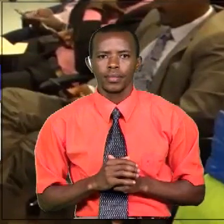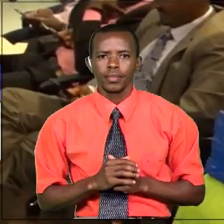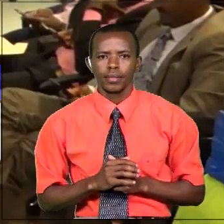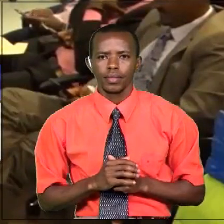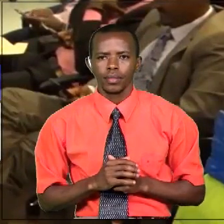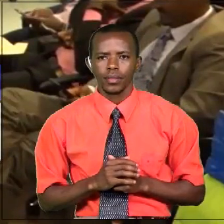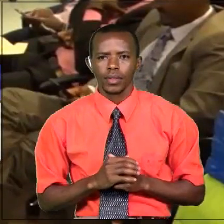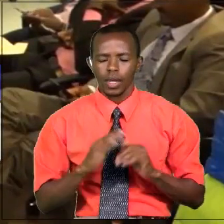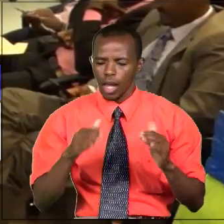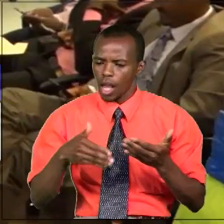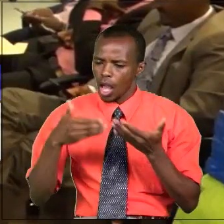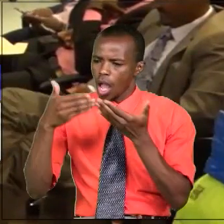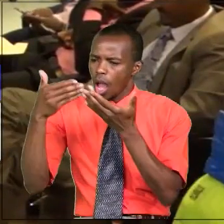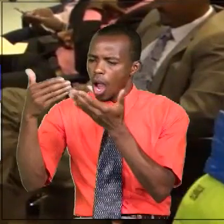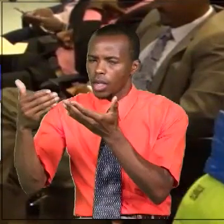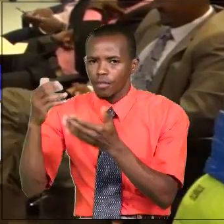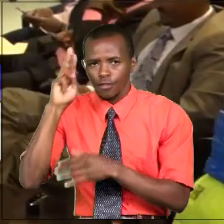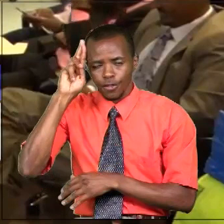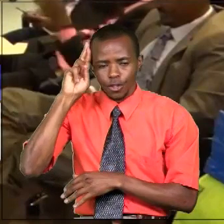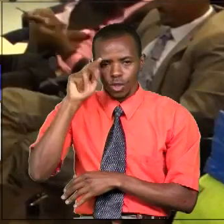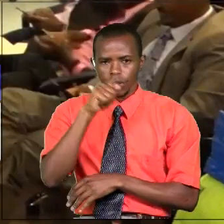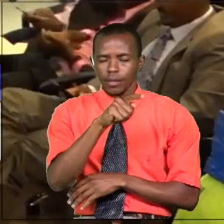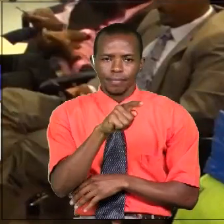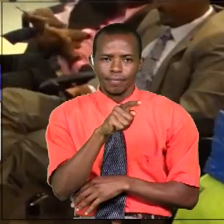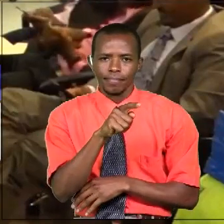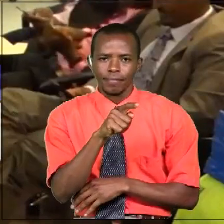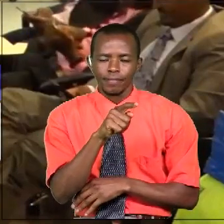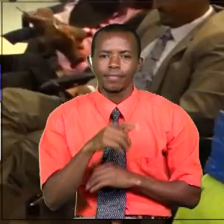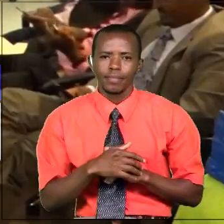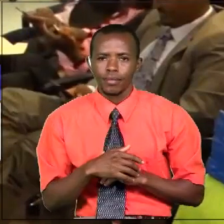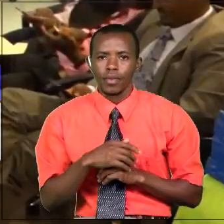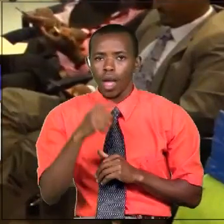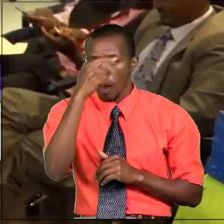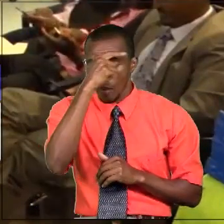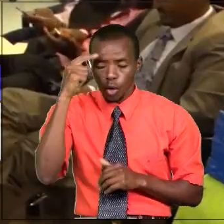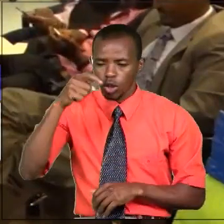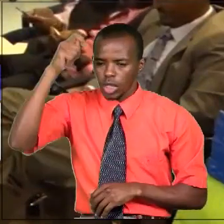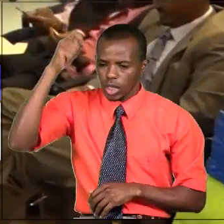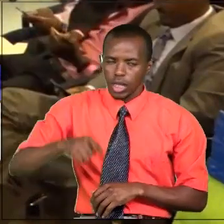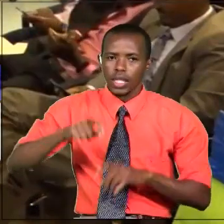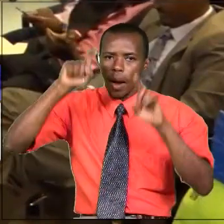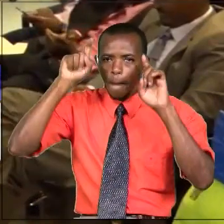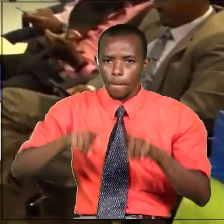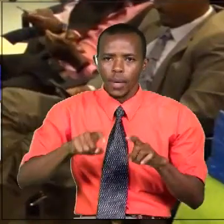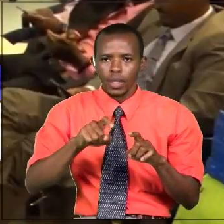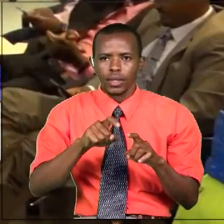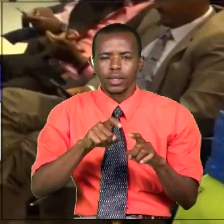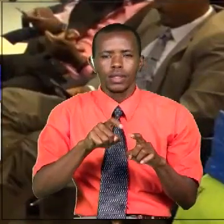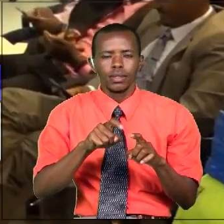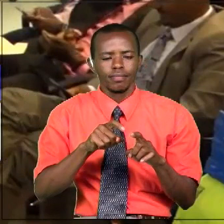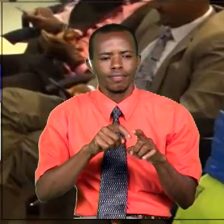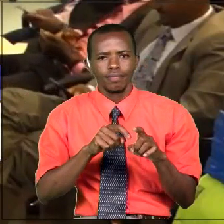And I submit, my lord, my ladies, that the reason why this is so is because the judge must remain above reproach,